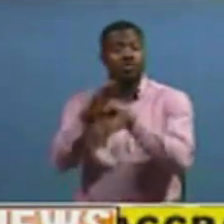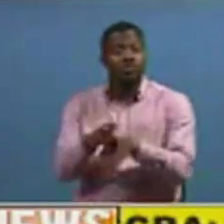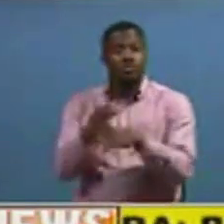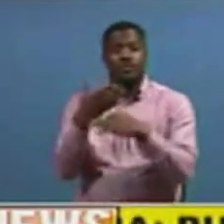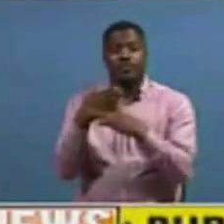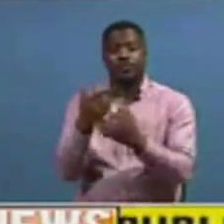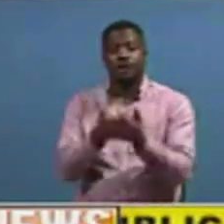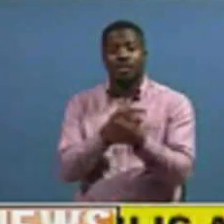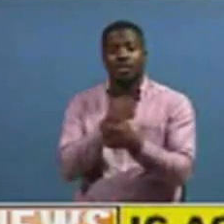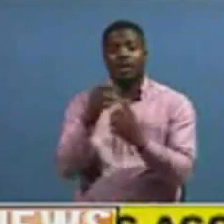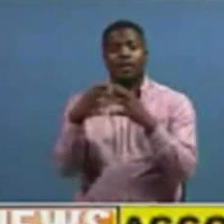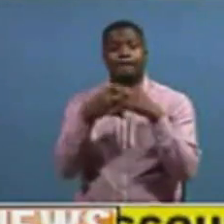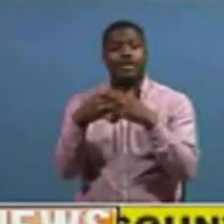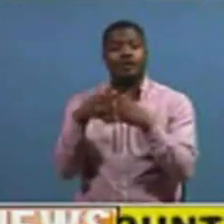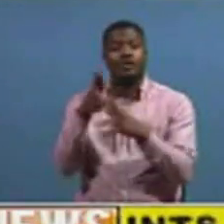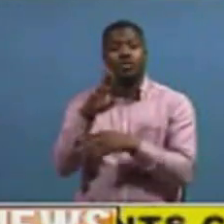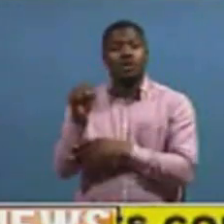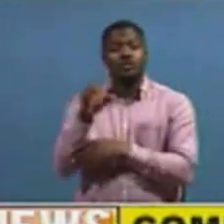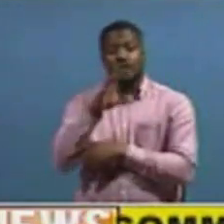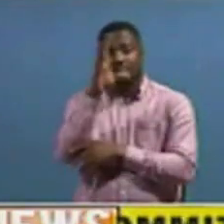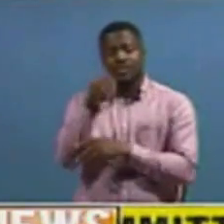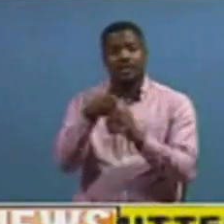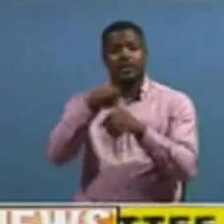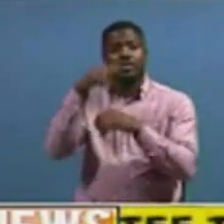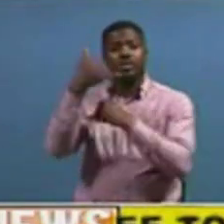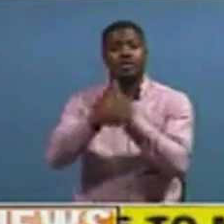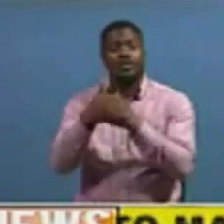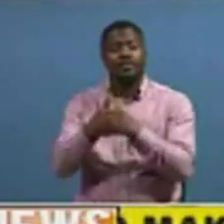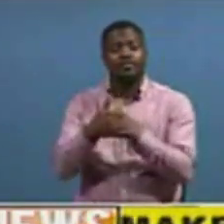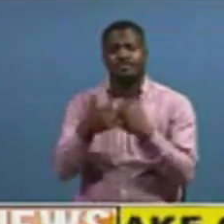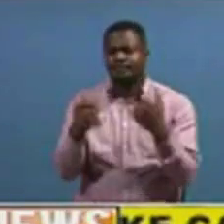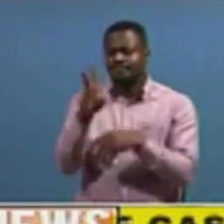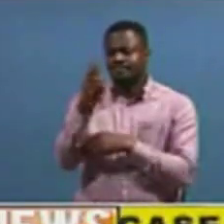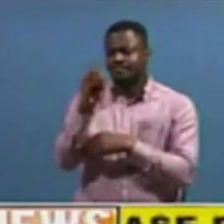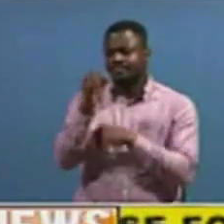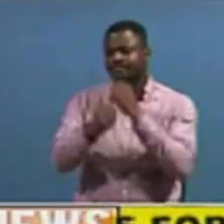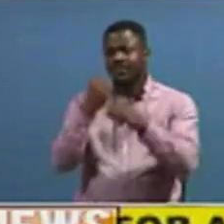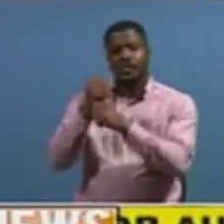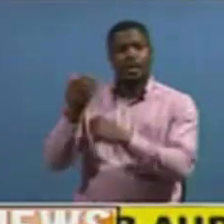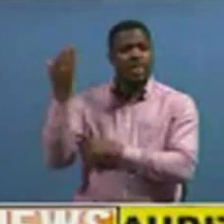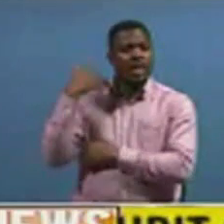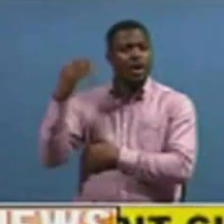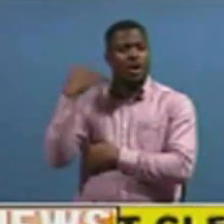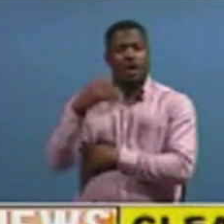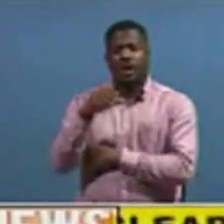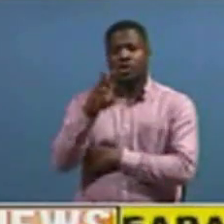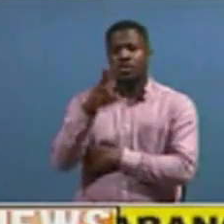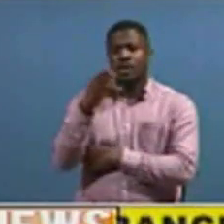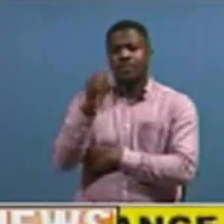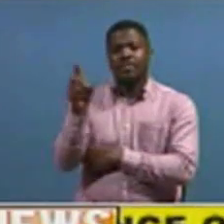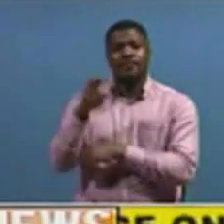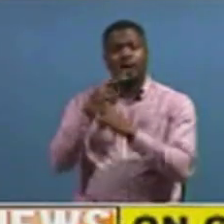between Ghana and the U.S. and Africans in the diaspora. What, 60 years ago, W.E.B. Du Bois